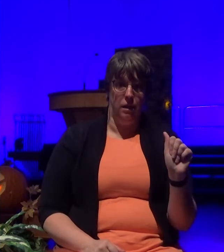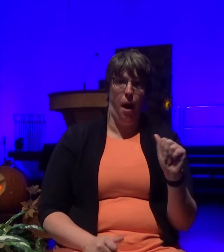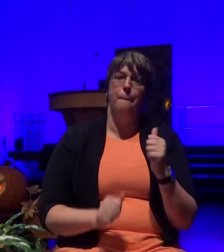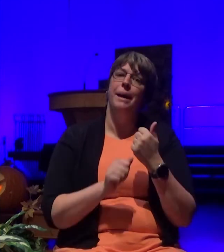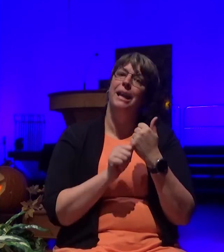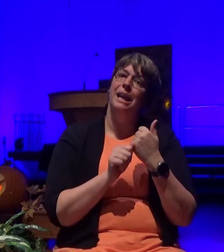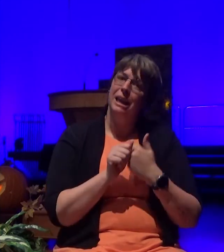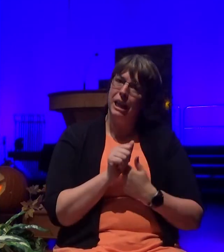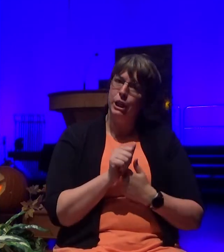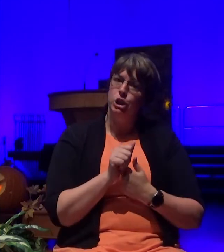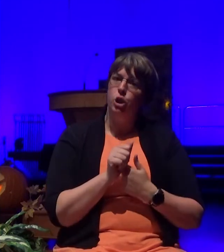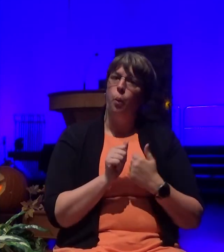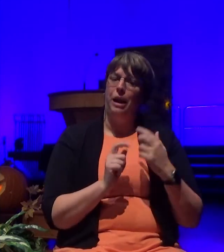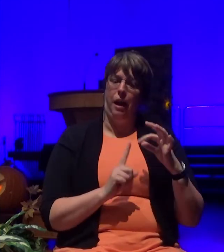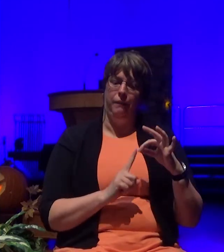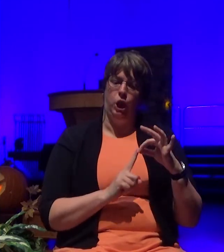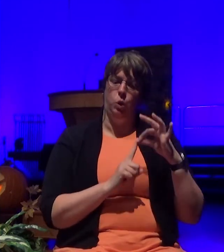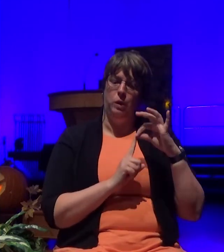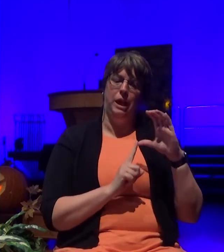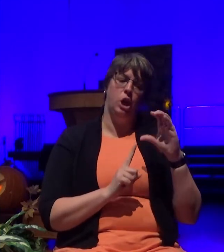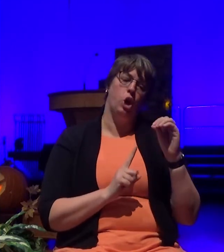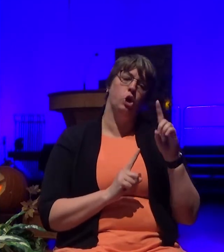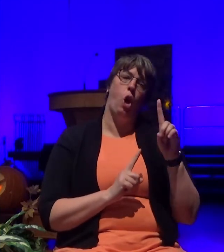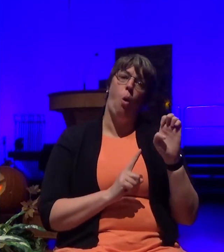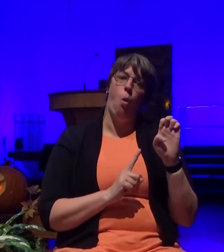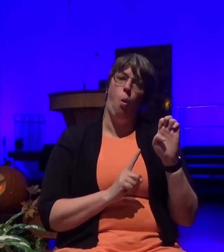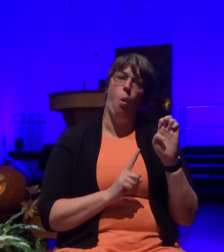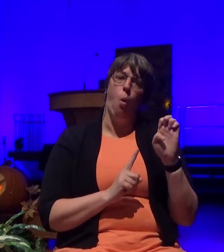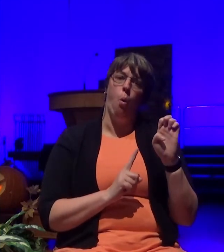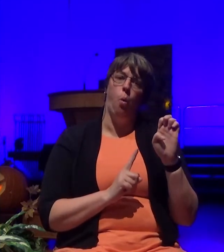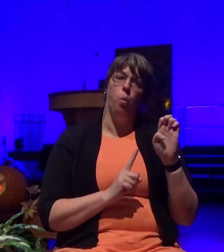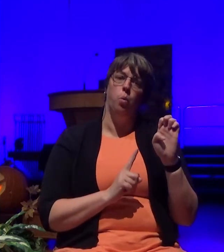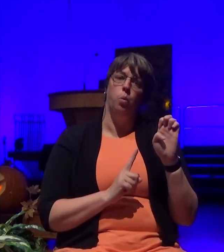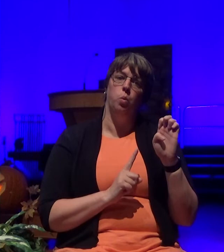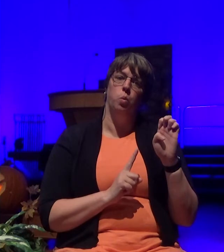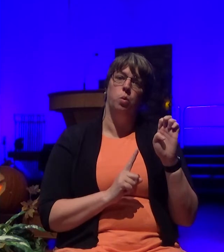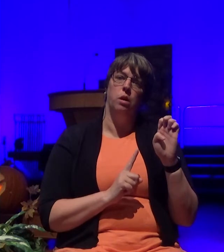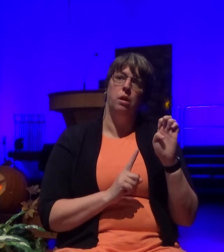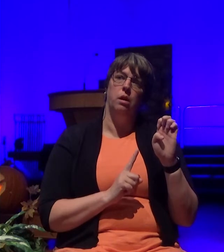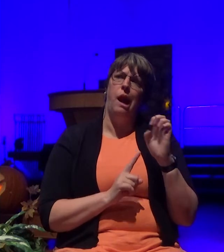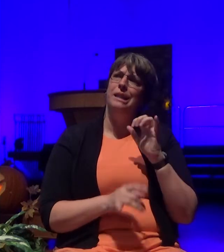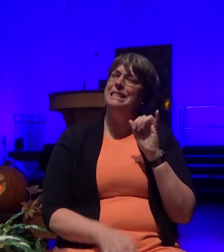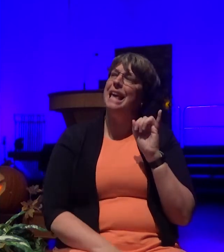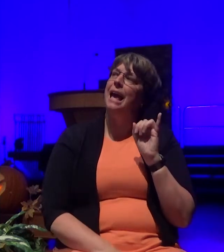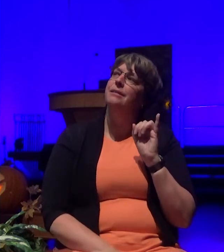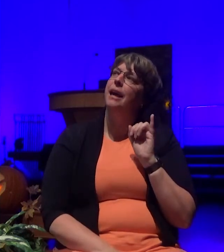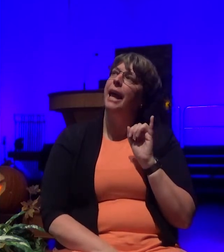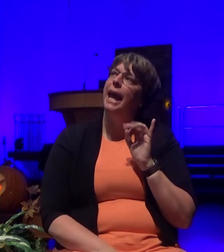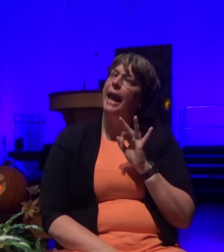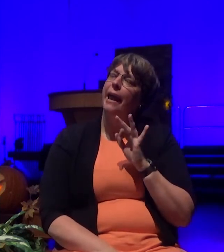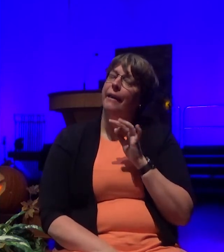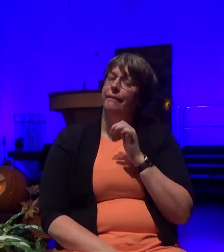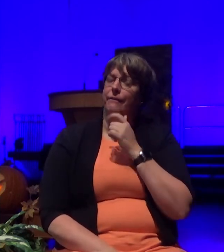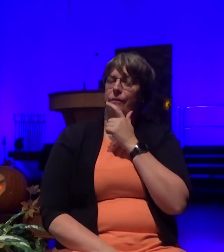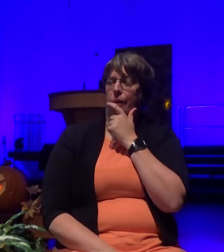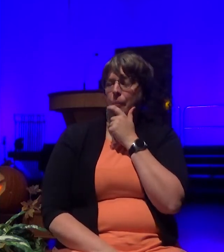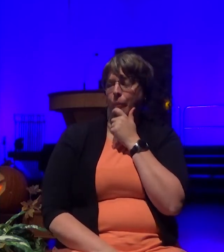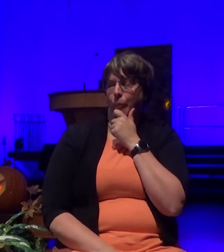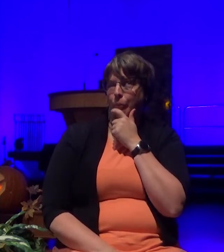unique code of DNA. It's almost as if that which